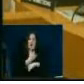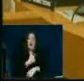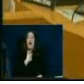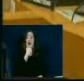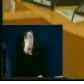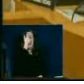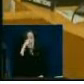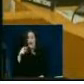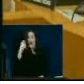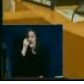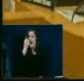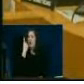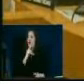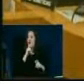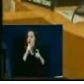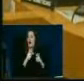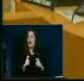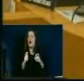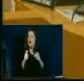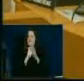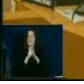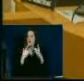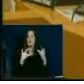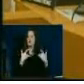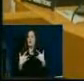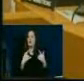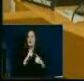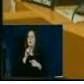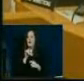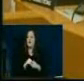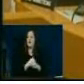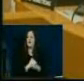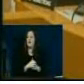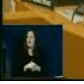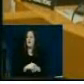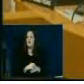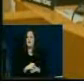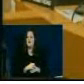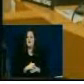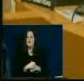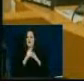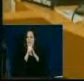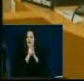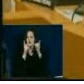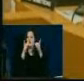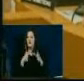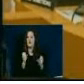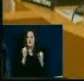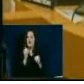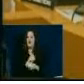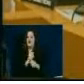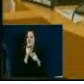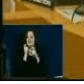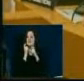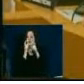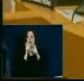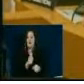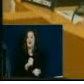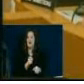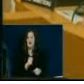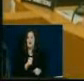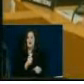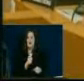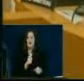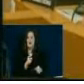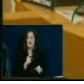thought they understood that there were a lot of legal concerns about it, that the law director's office had given them a template